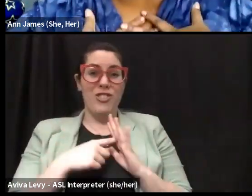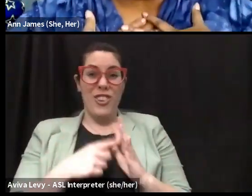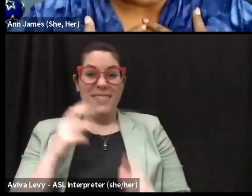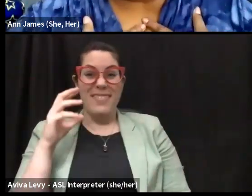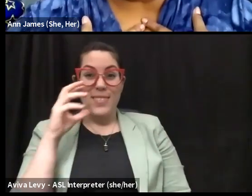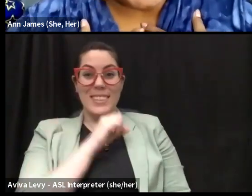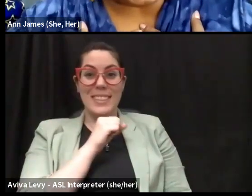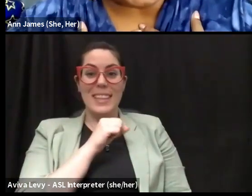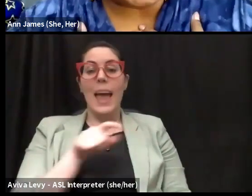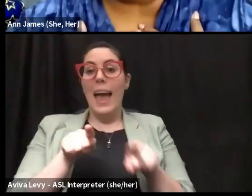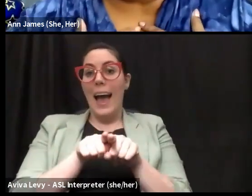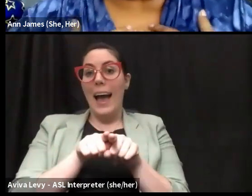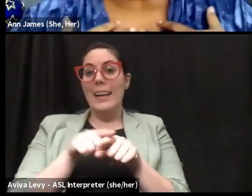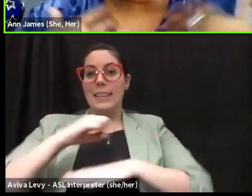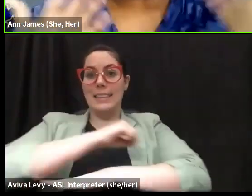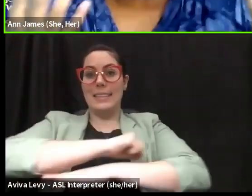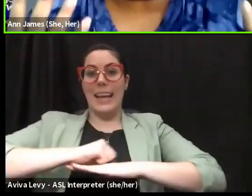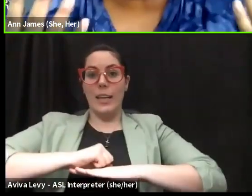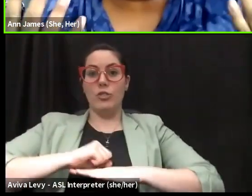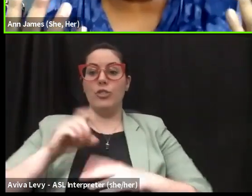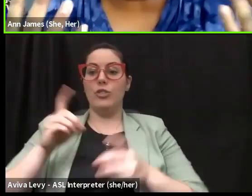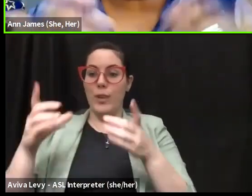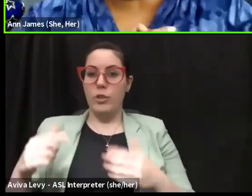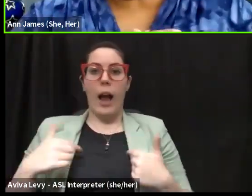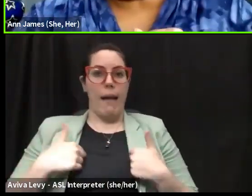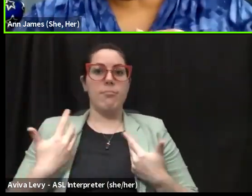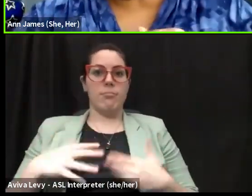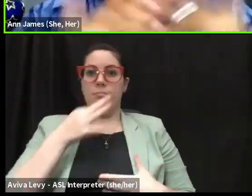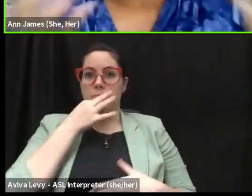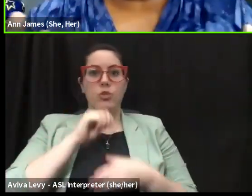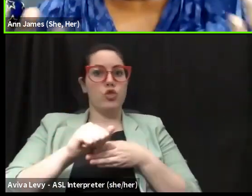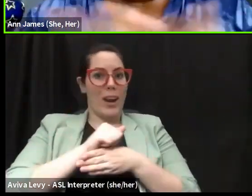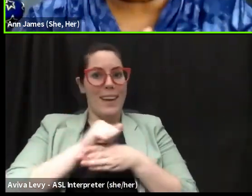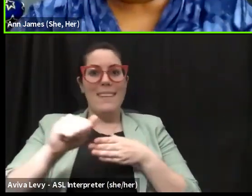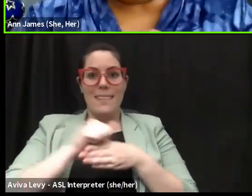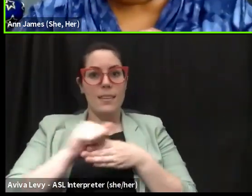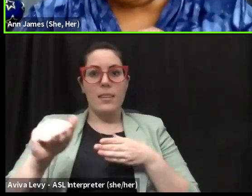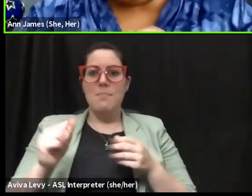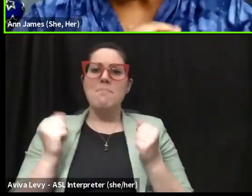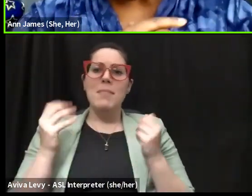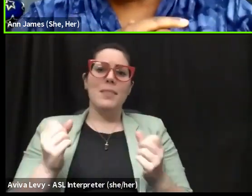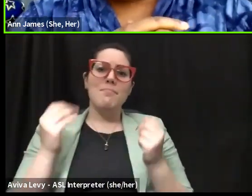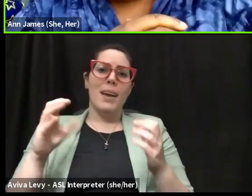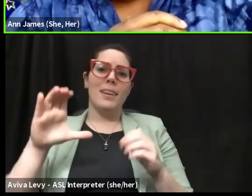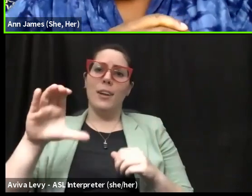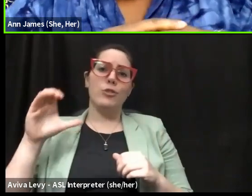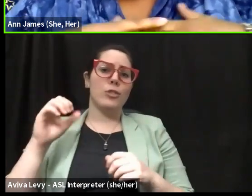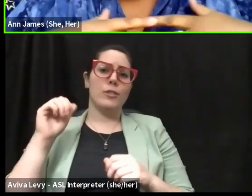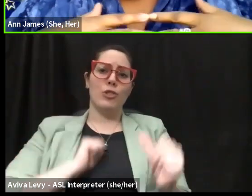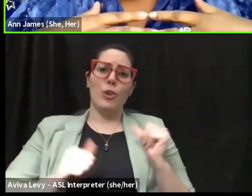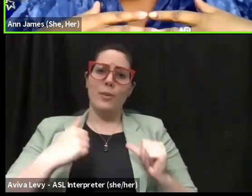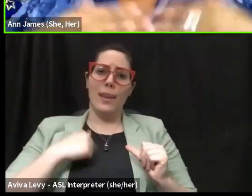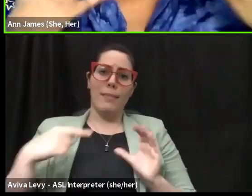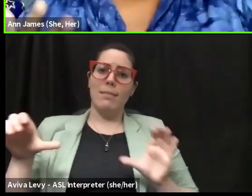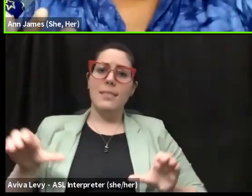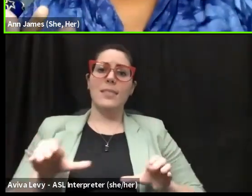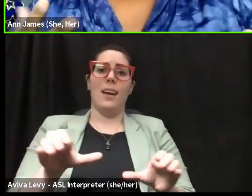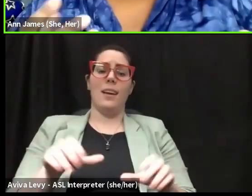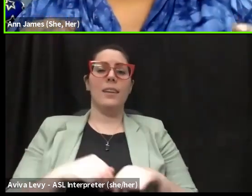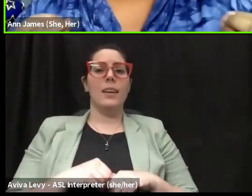As a stage director, as a trained stage director, you know, with hundreds of shows under my belt,